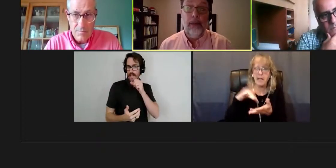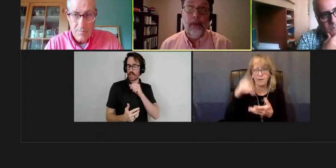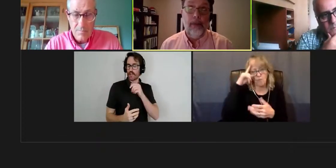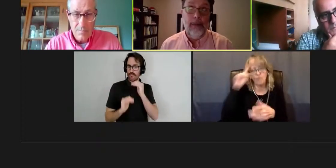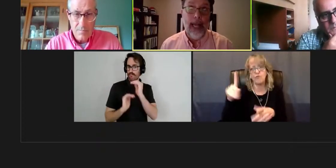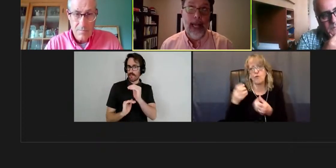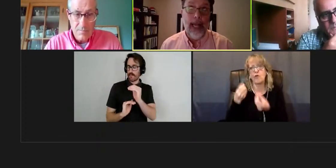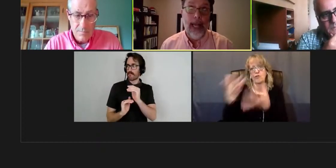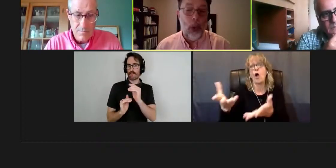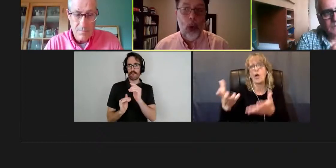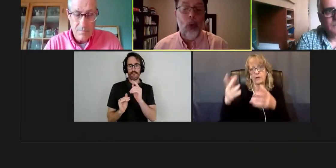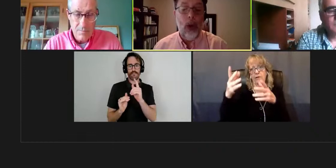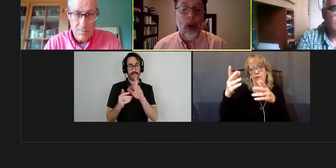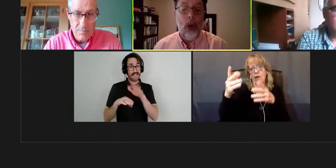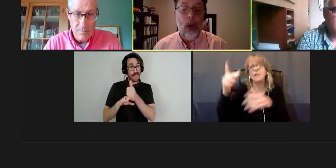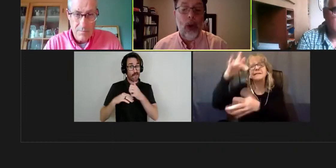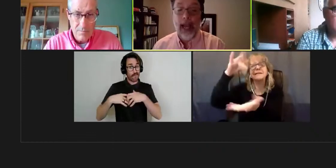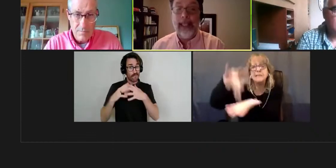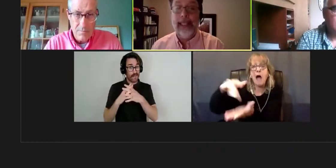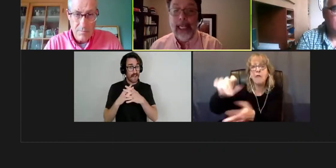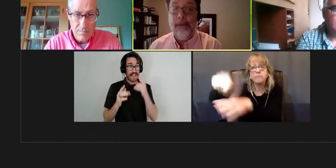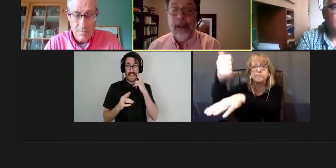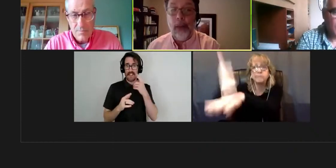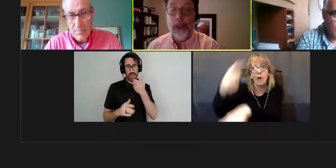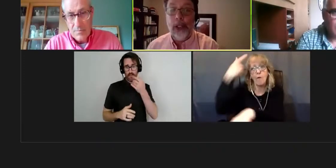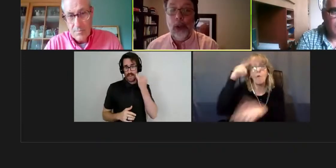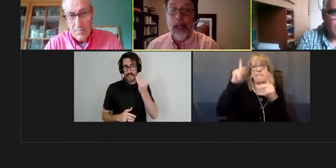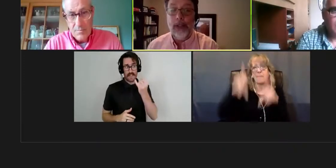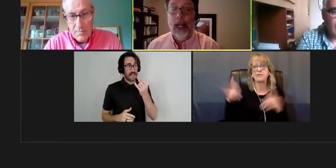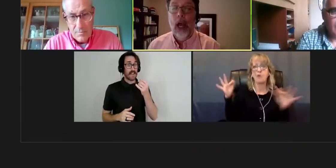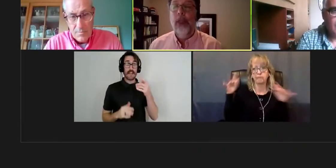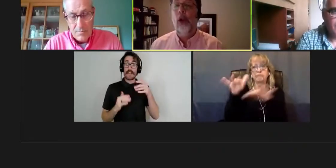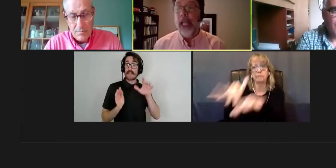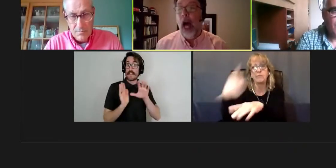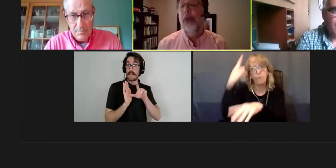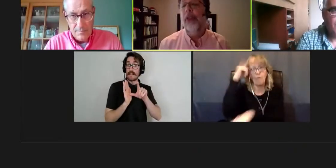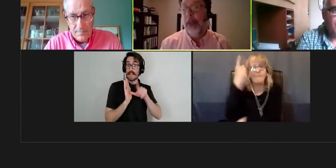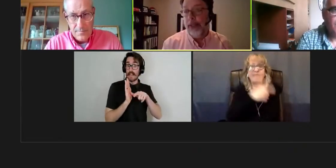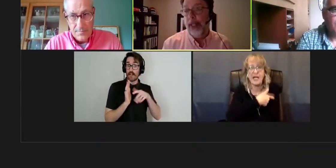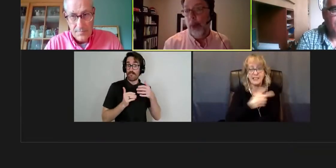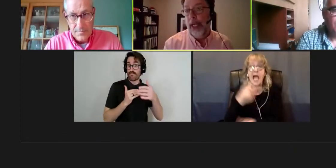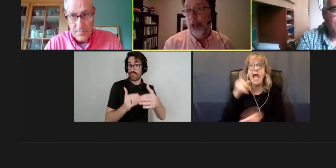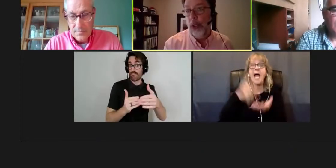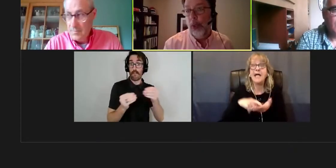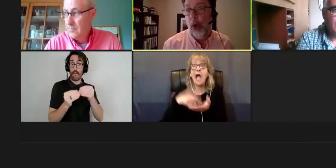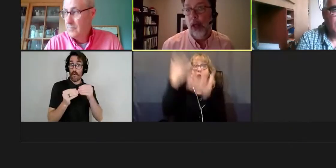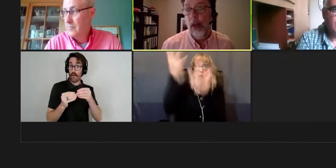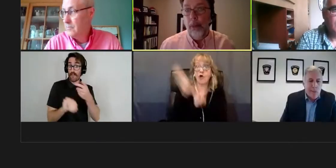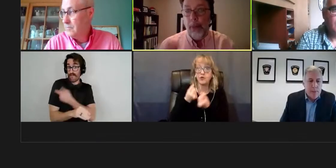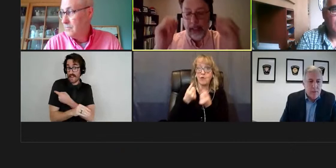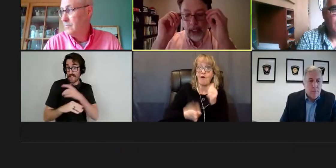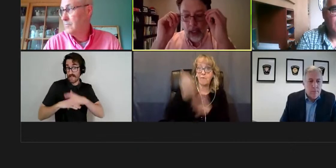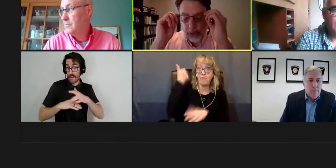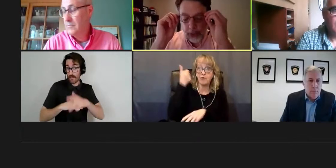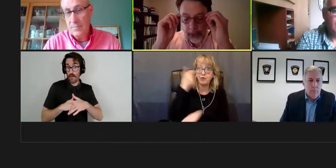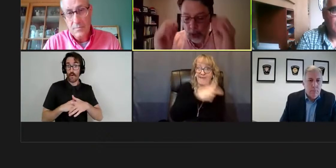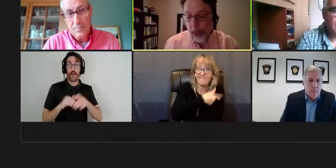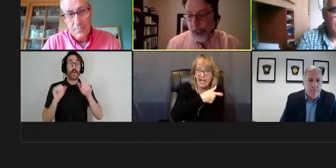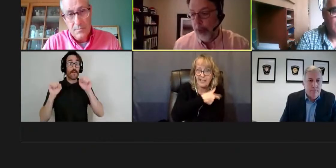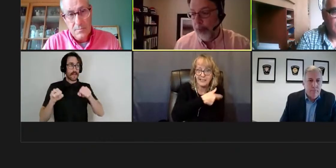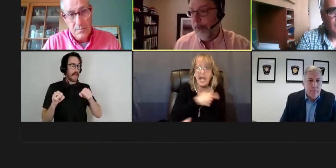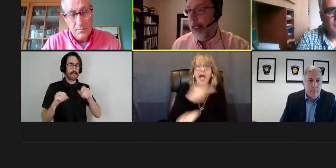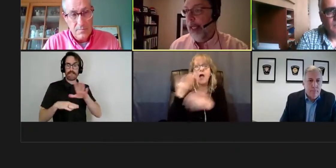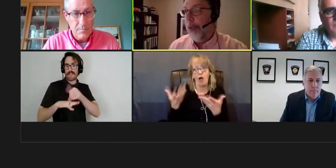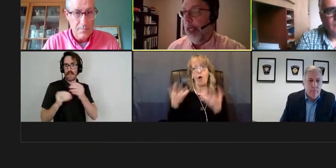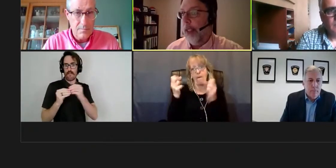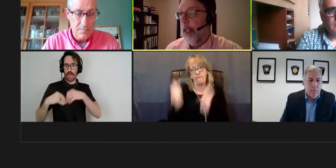think down the road when we have more vaccine available to us, there'll be other things that we can do as well. But I'll turn to Tony in